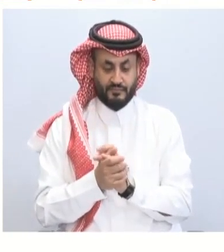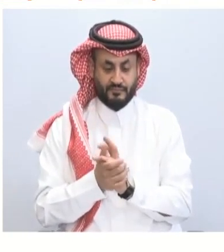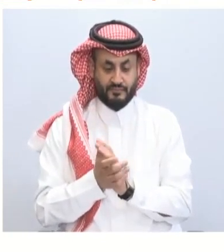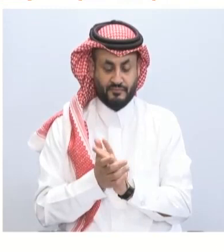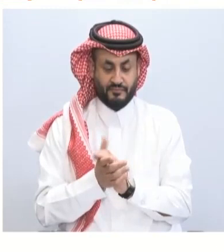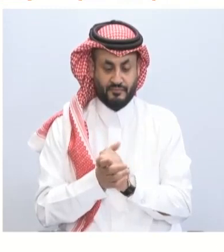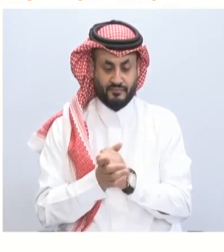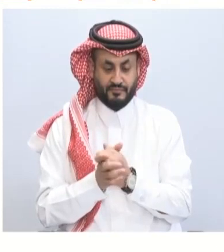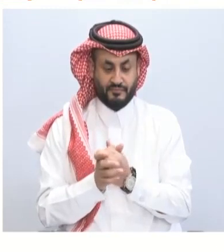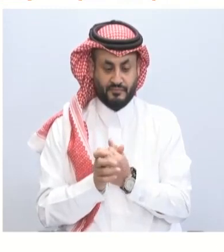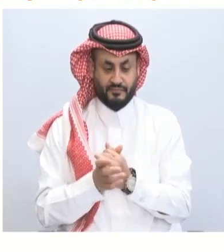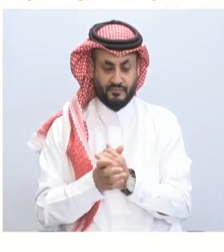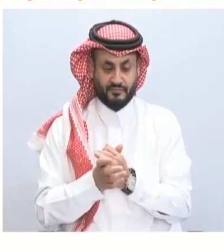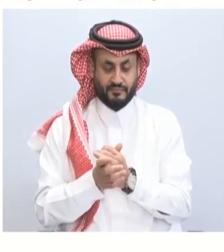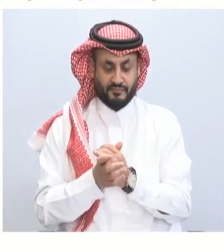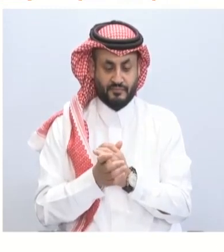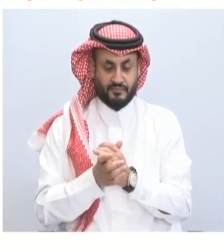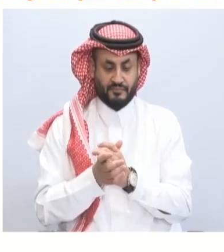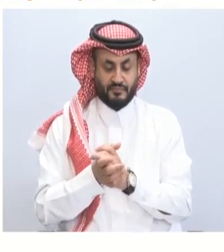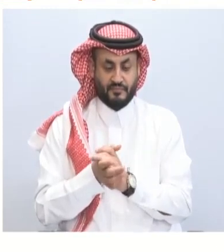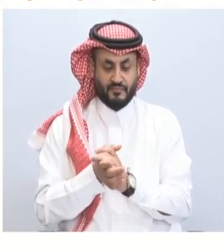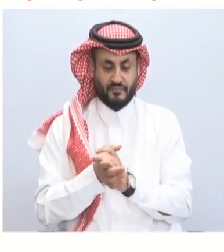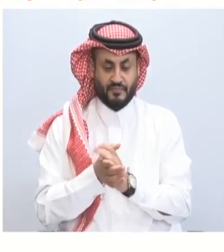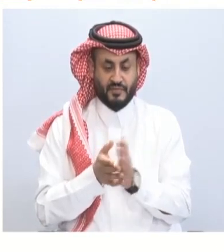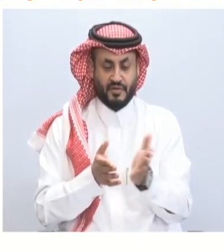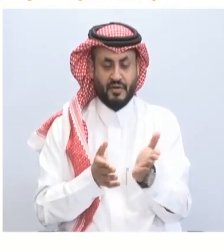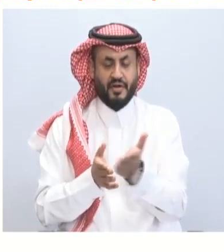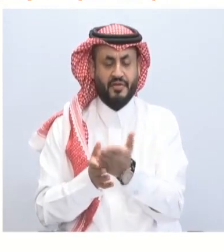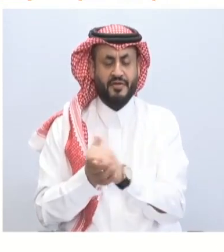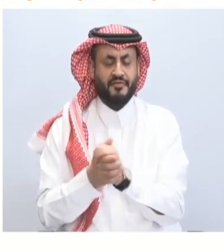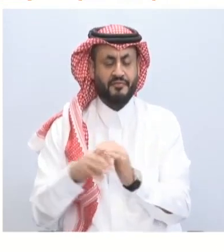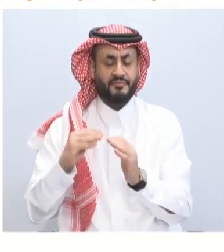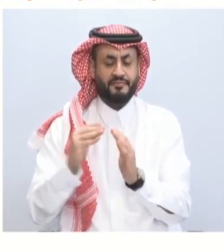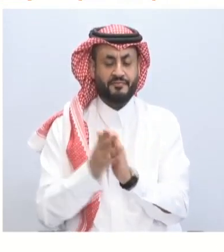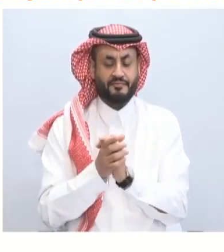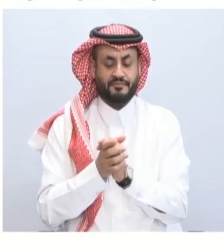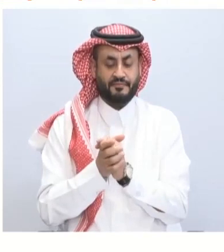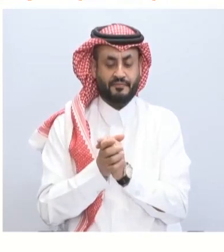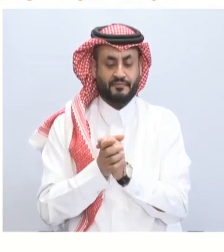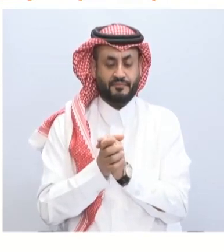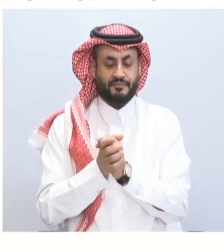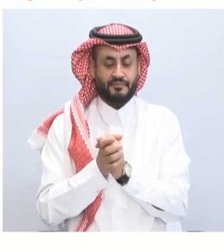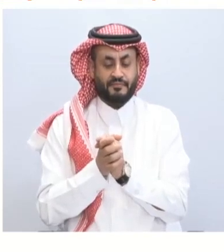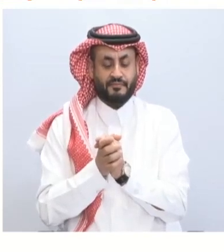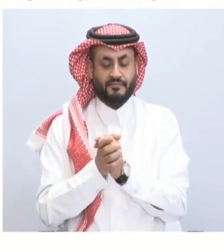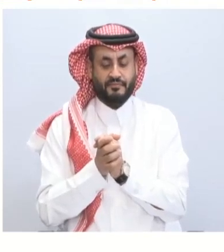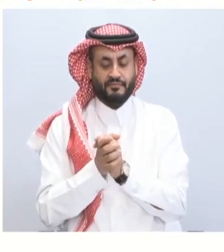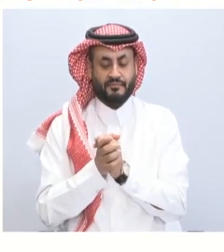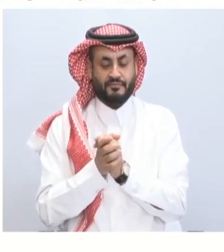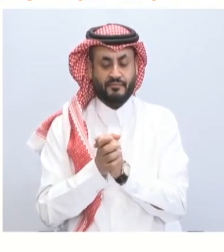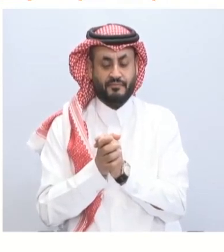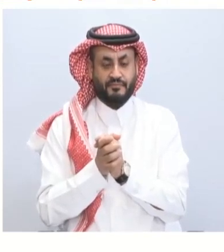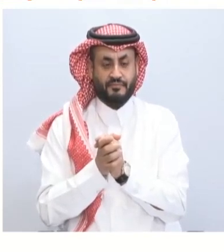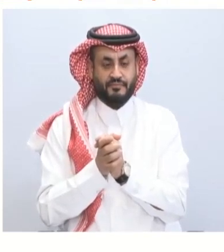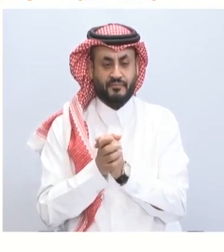for clarification or repetition, use gestures or point to things if they could not recall words, and so on, and this is what we